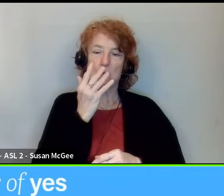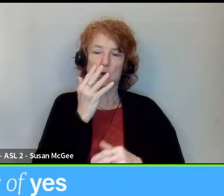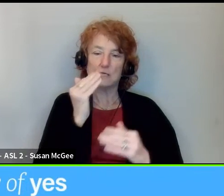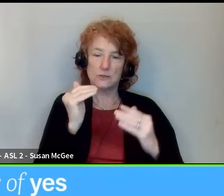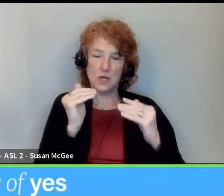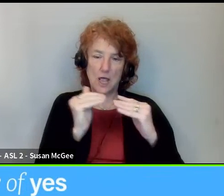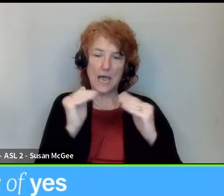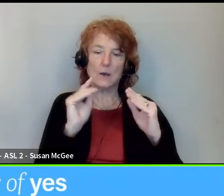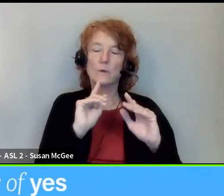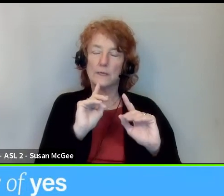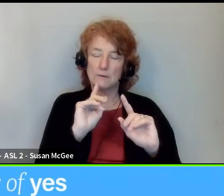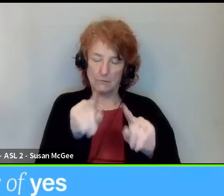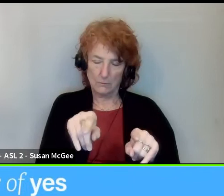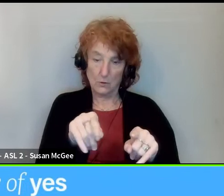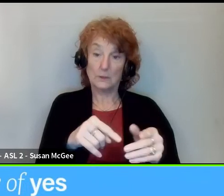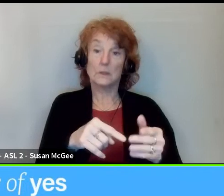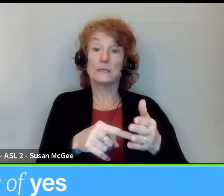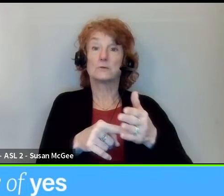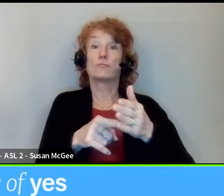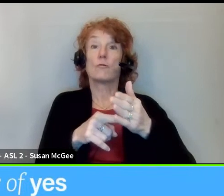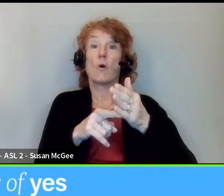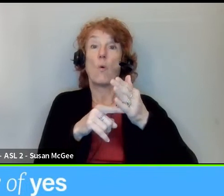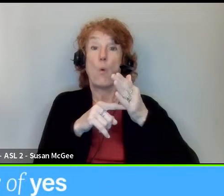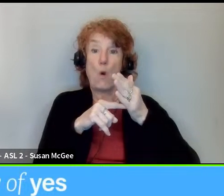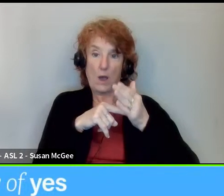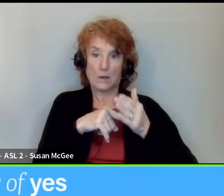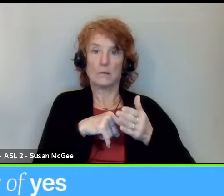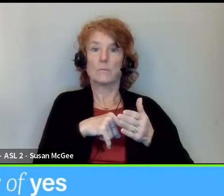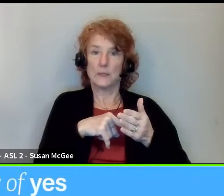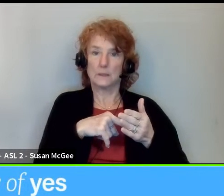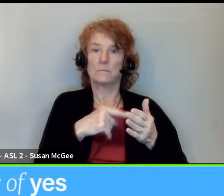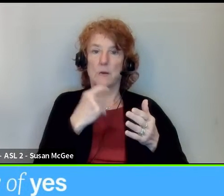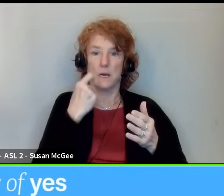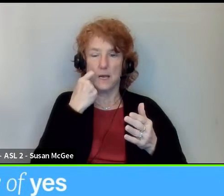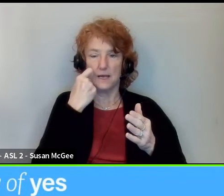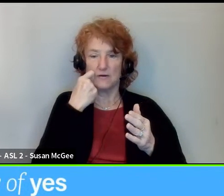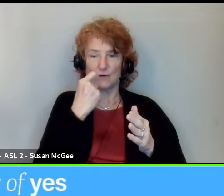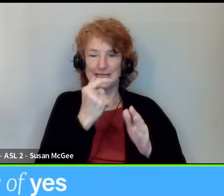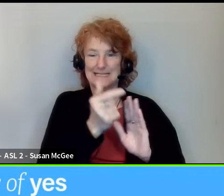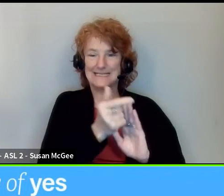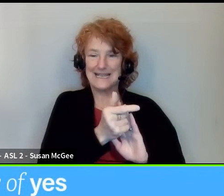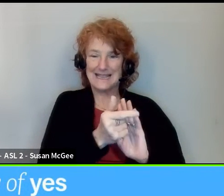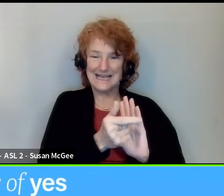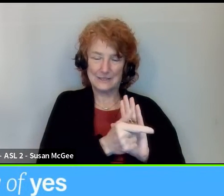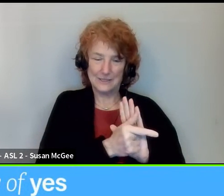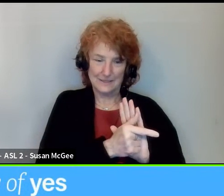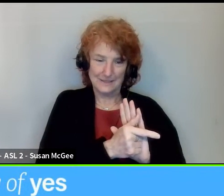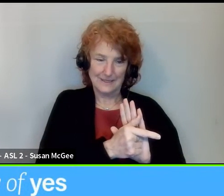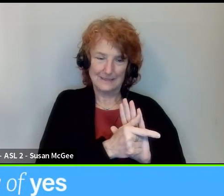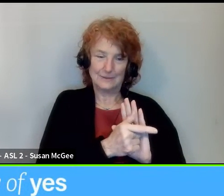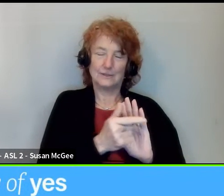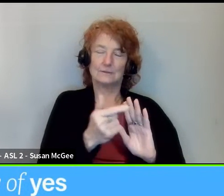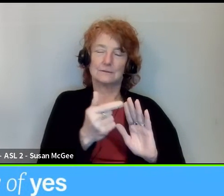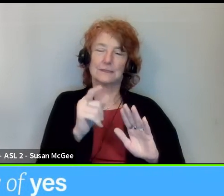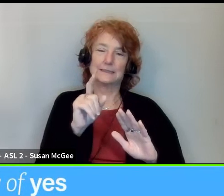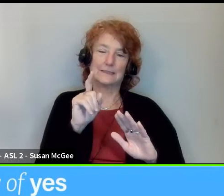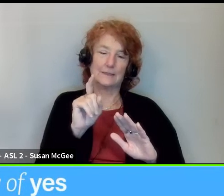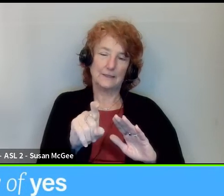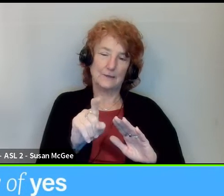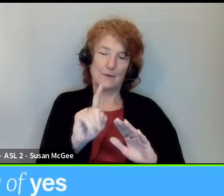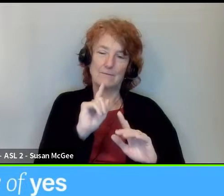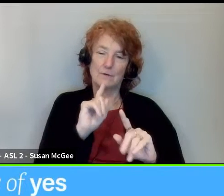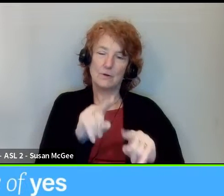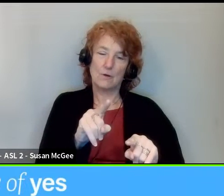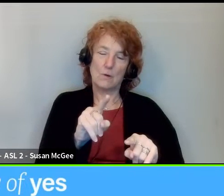a requirement by recent local legislation that requires certain land use actions to include a report about the effects on